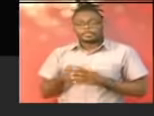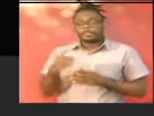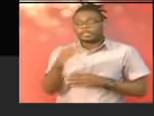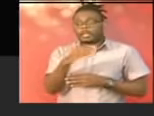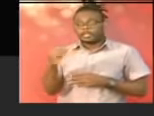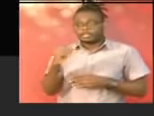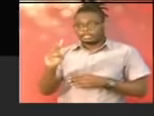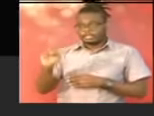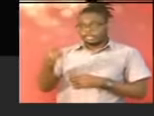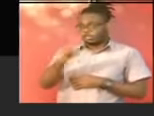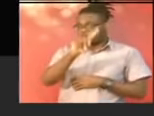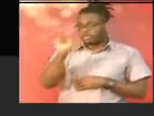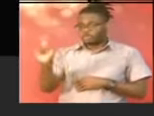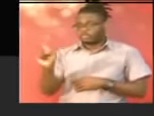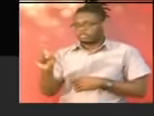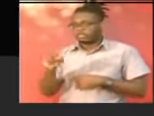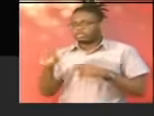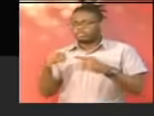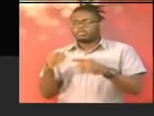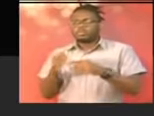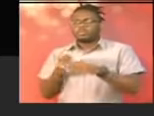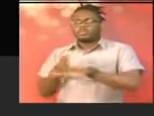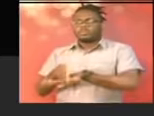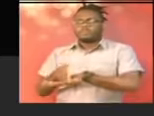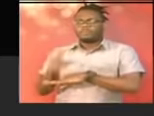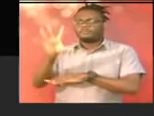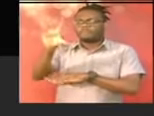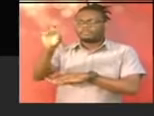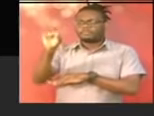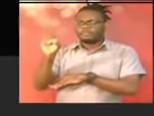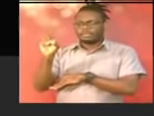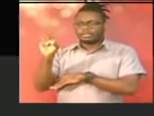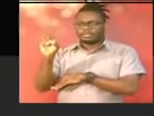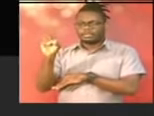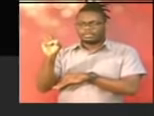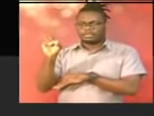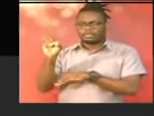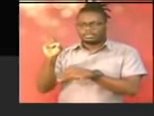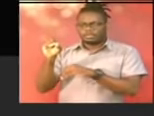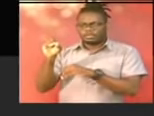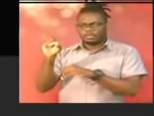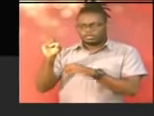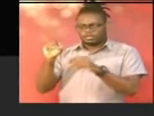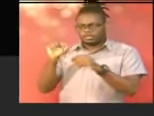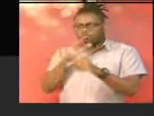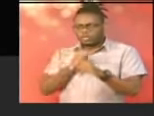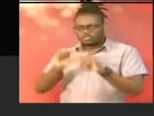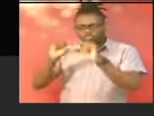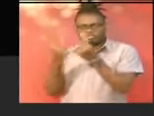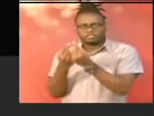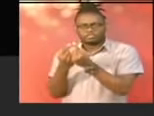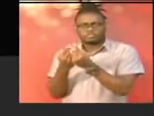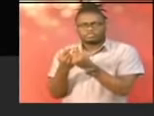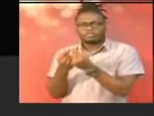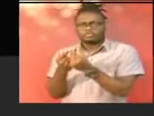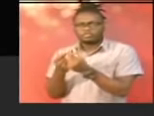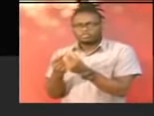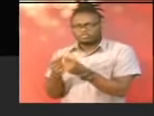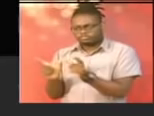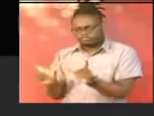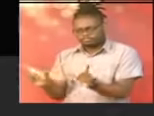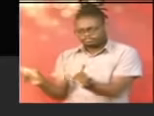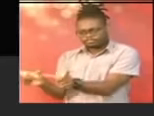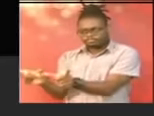with the over 60 age group. You mentioned the long stay homes, the elder care homes, being one of the areas